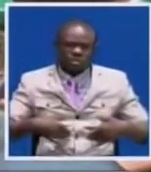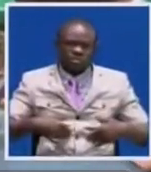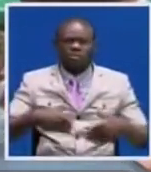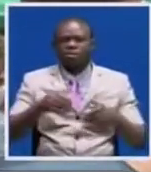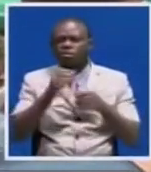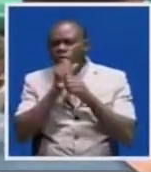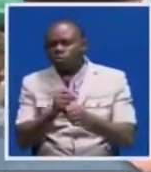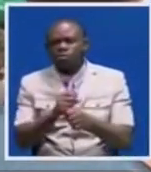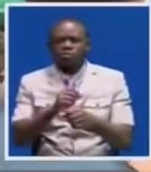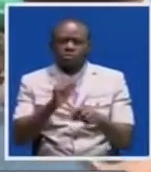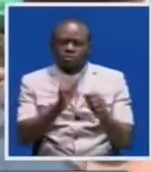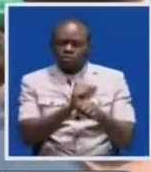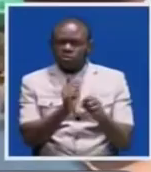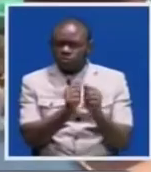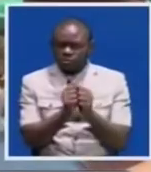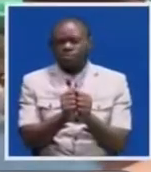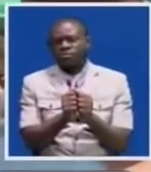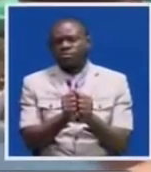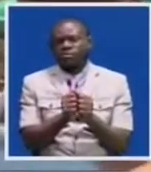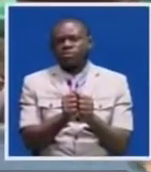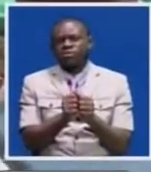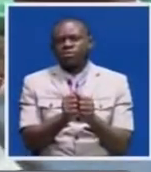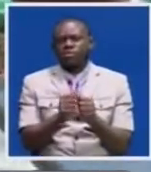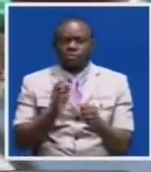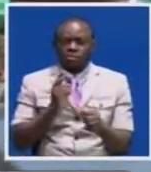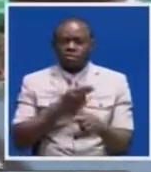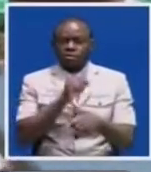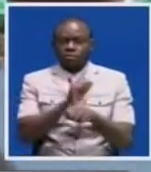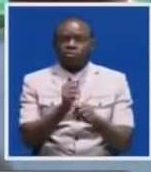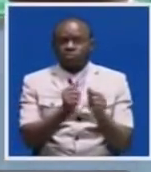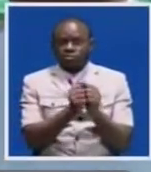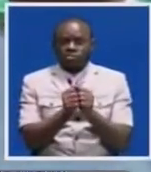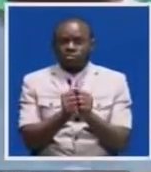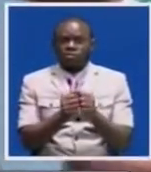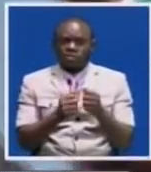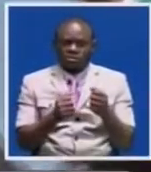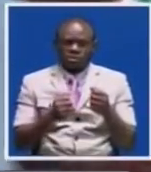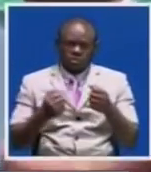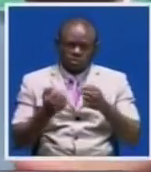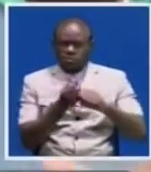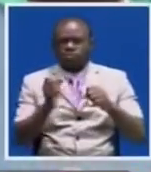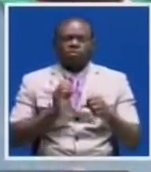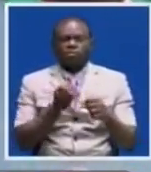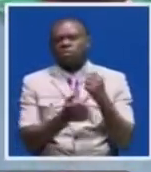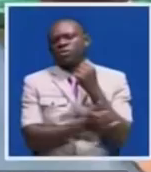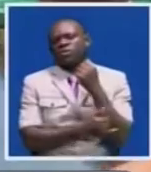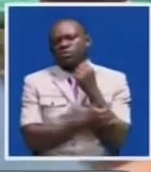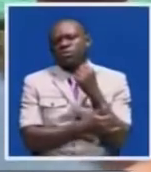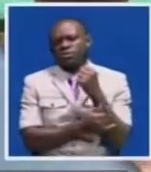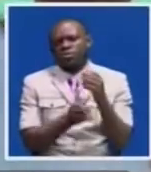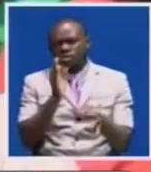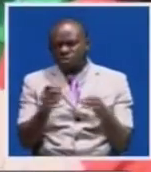fight in order to have this country, and we must do everything to keep this country together. We must reconcile if we